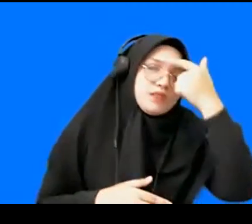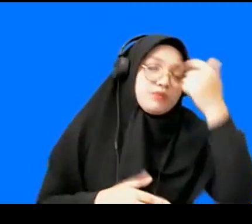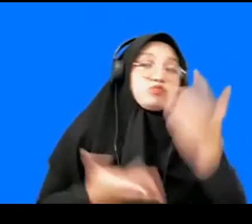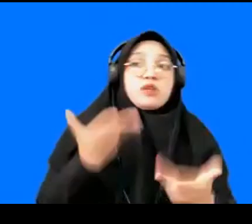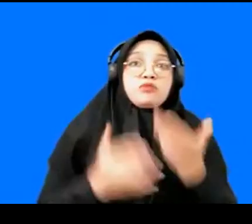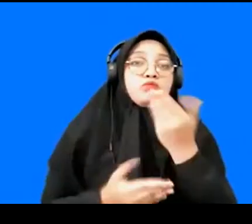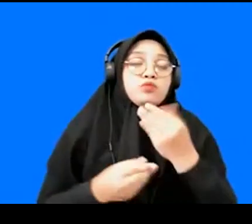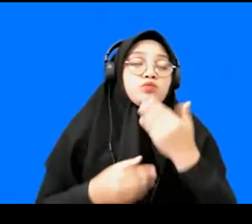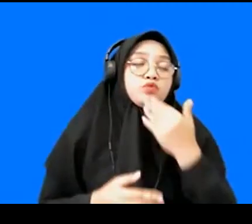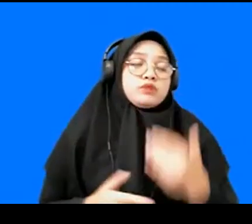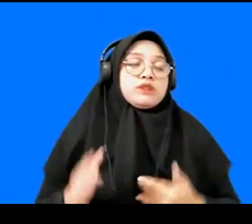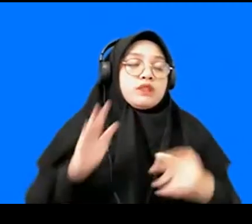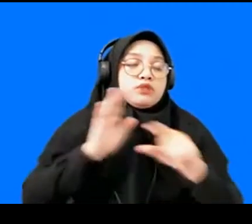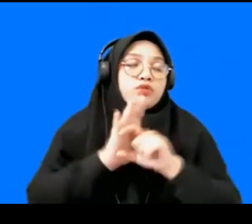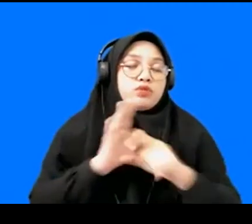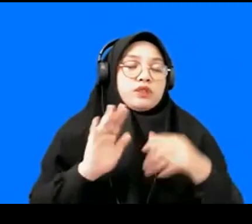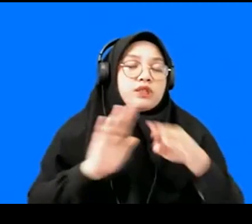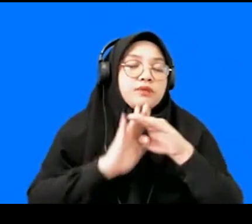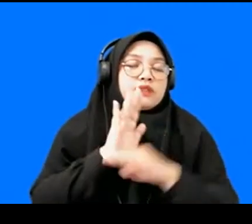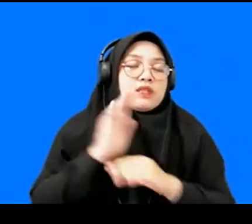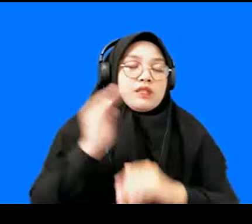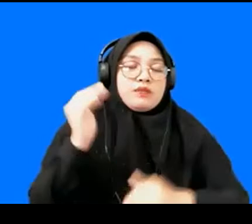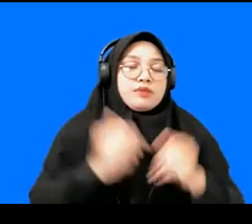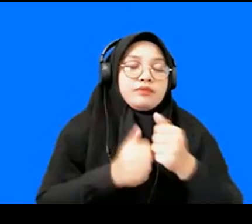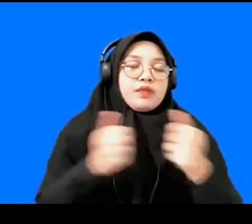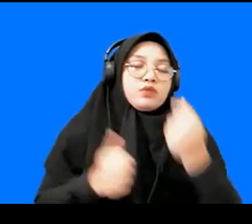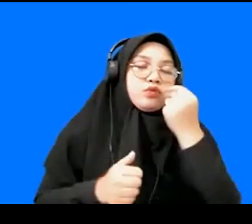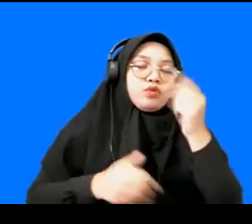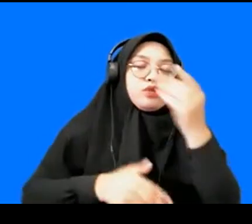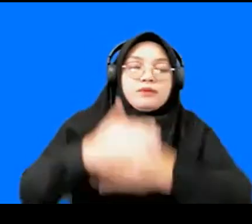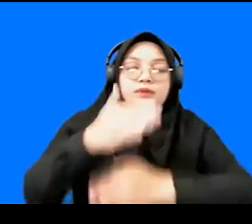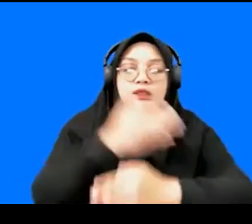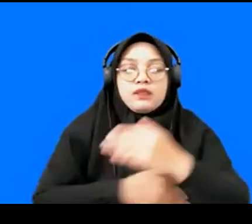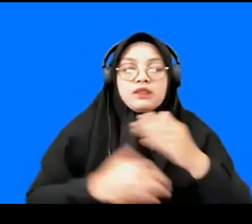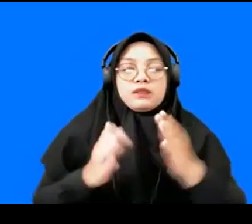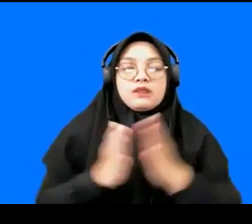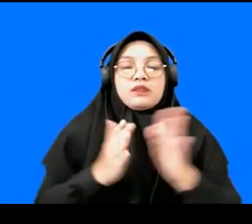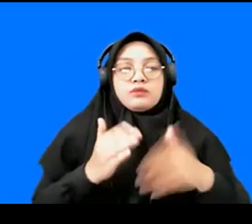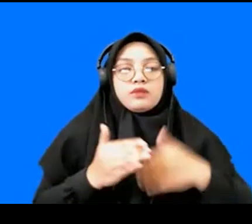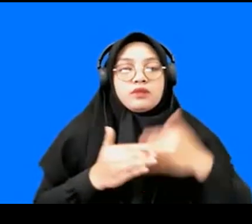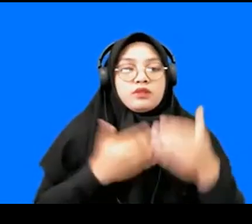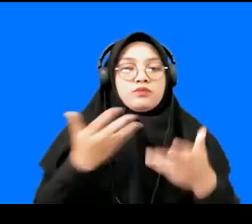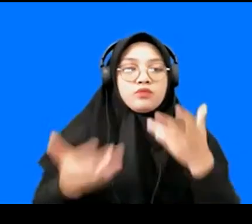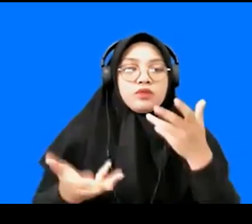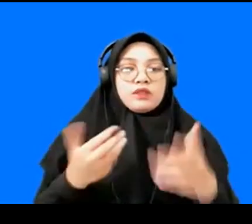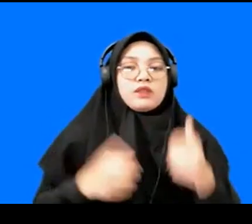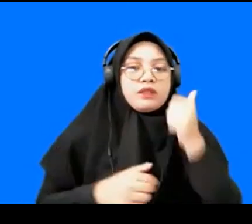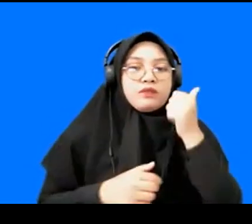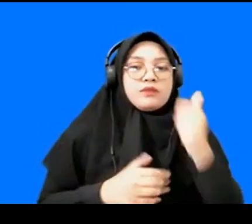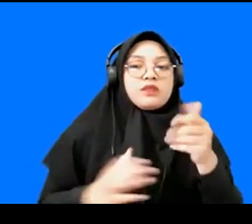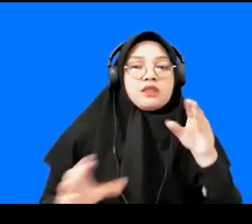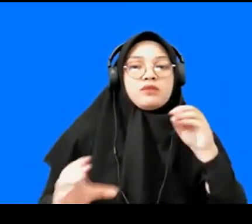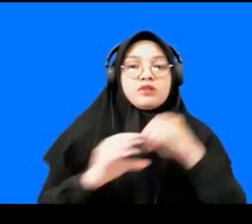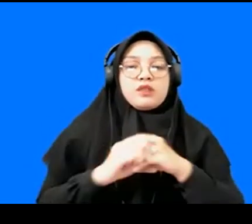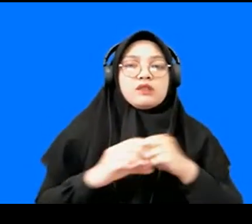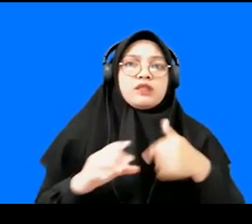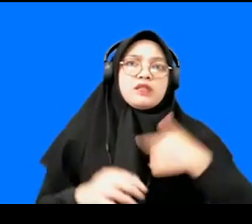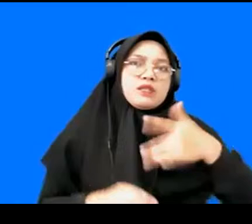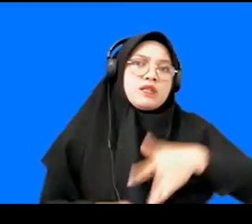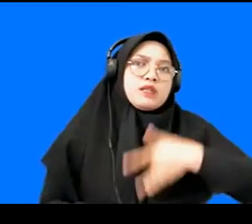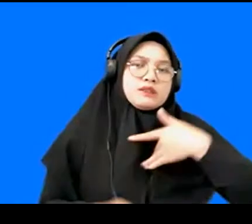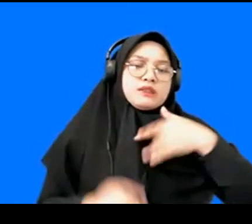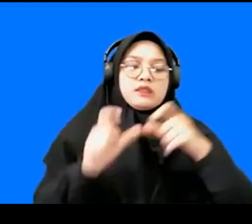know, they are the last to be included, and therefore they would be first to be excluded. I'm sure in Sri Lanka that would be the case. In anywhere in the world, that would be the